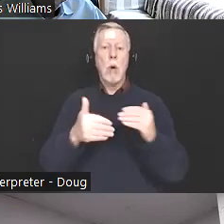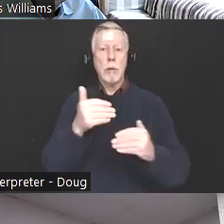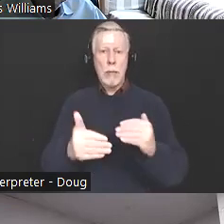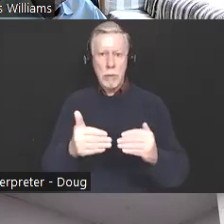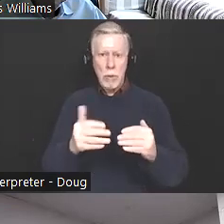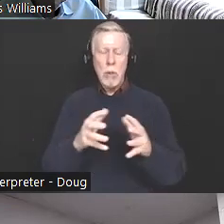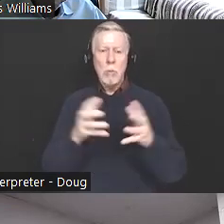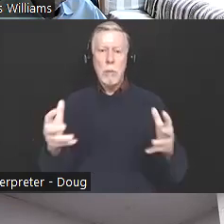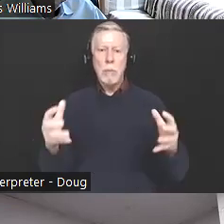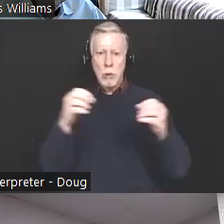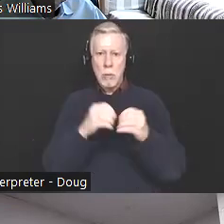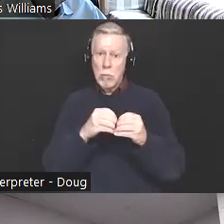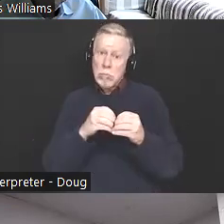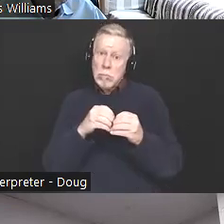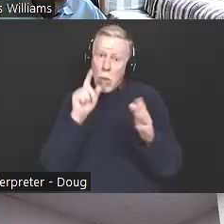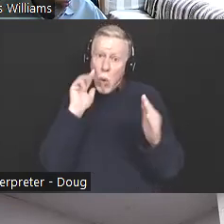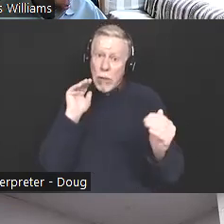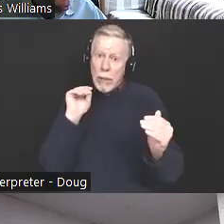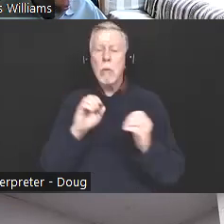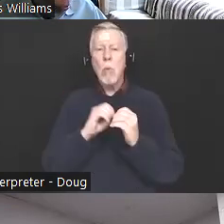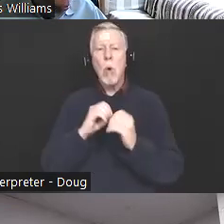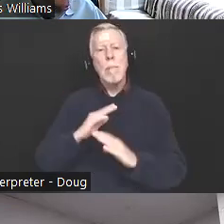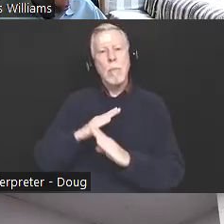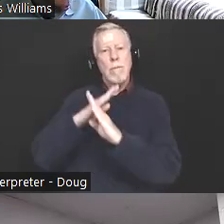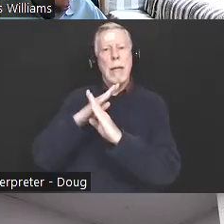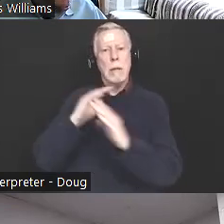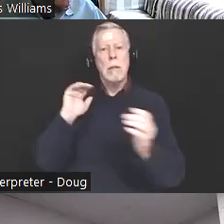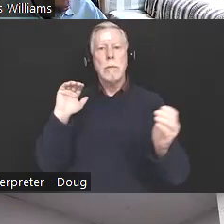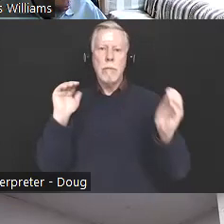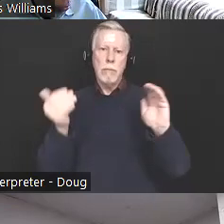more, hopefully much more preventative versus